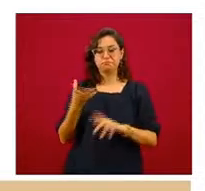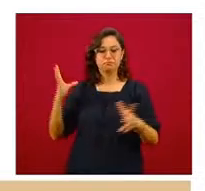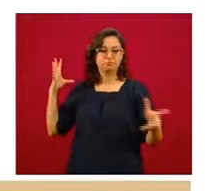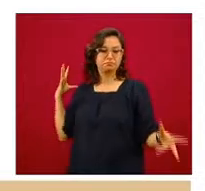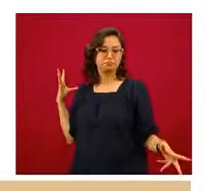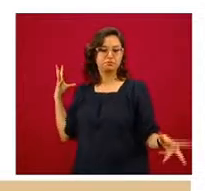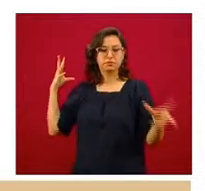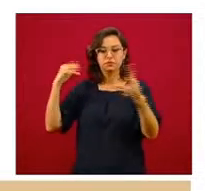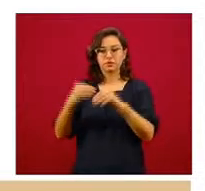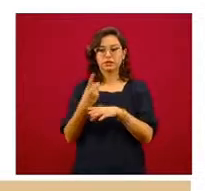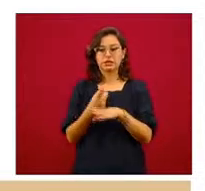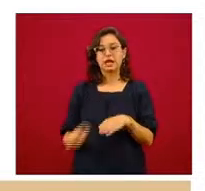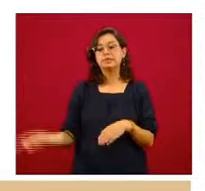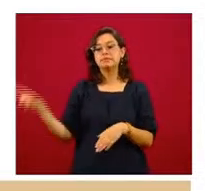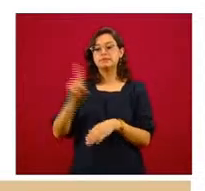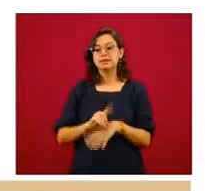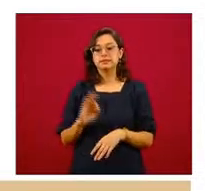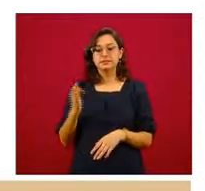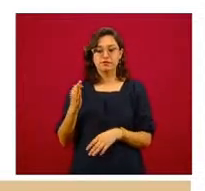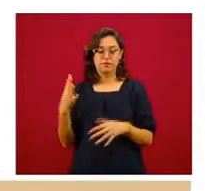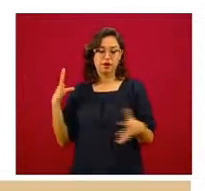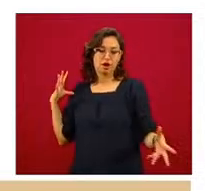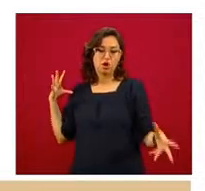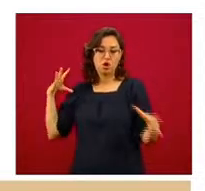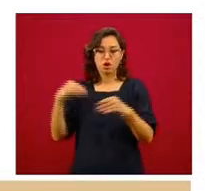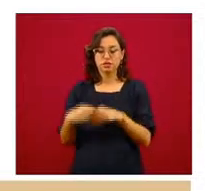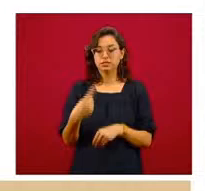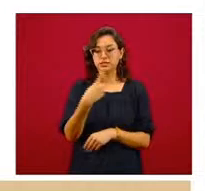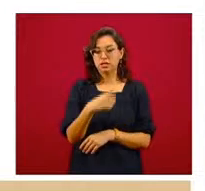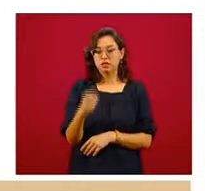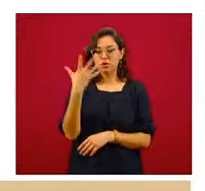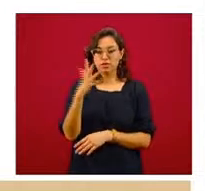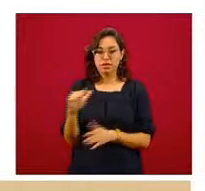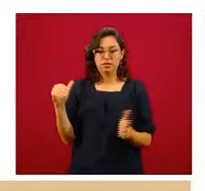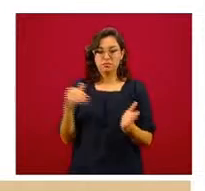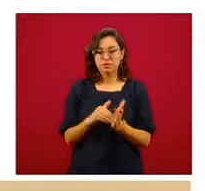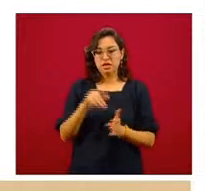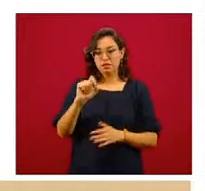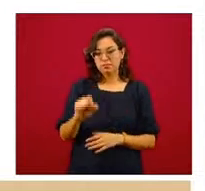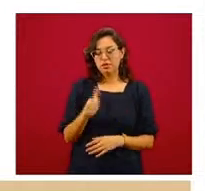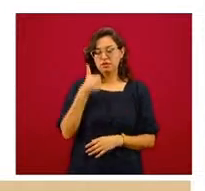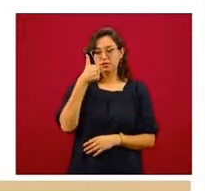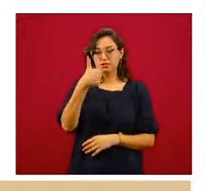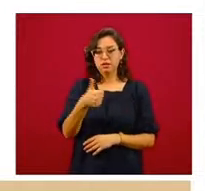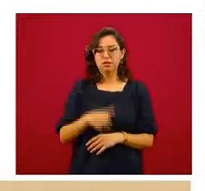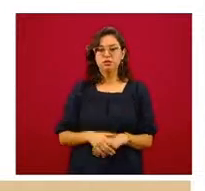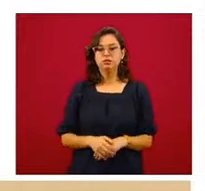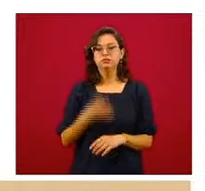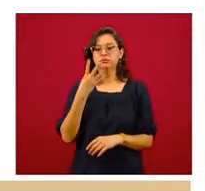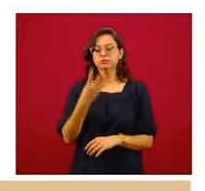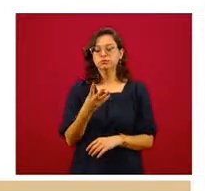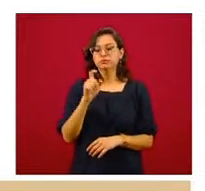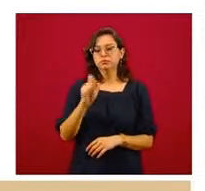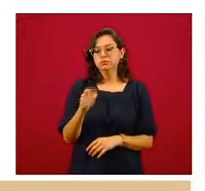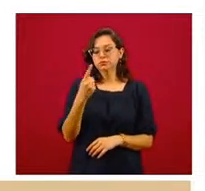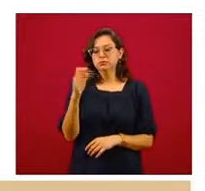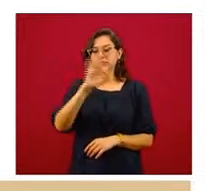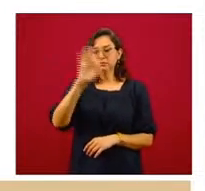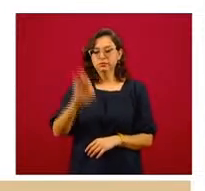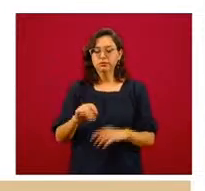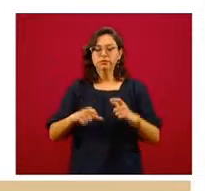This is the epidemic curve. These are all the cumulative cases.